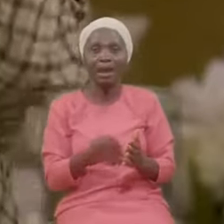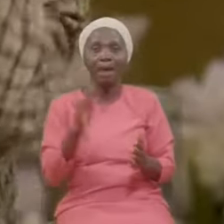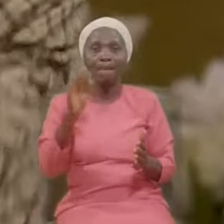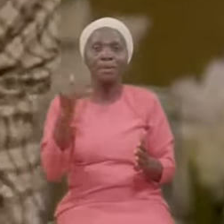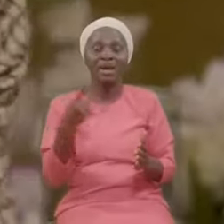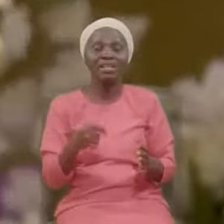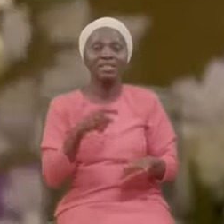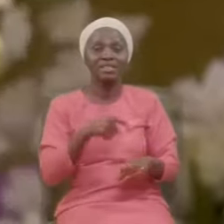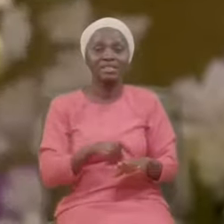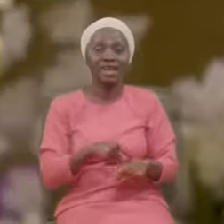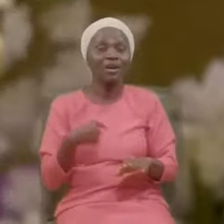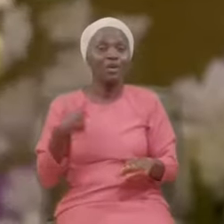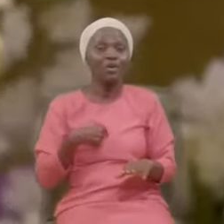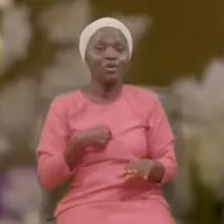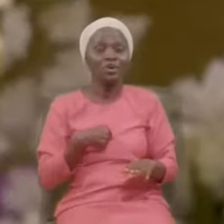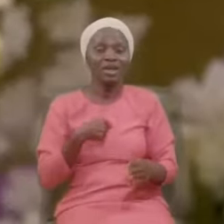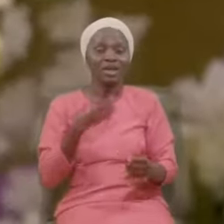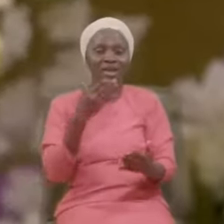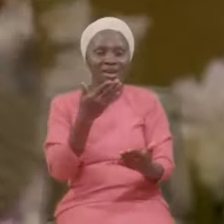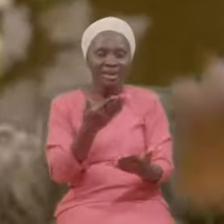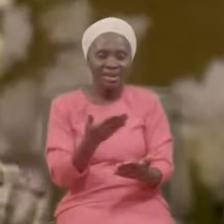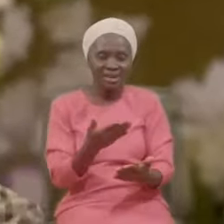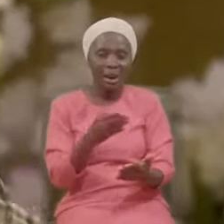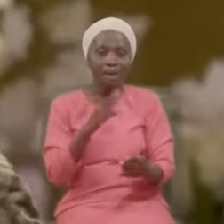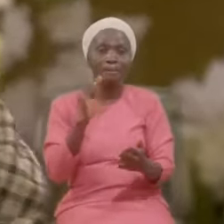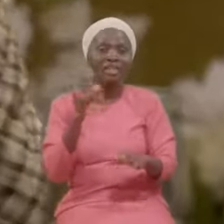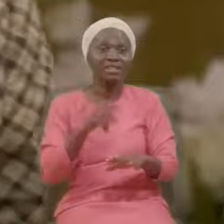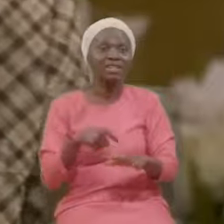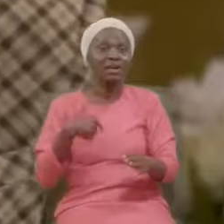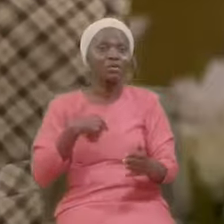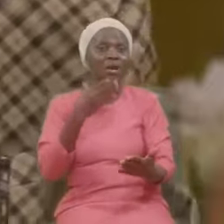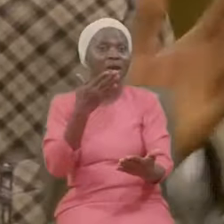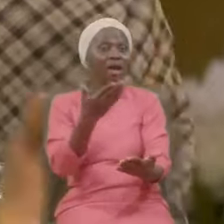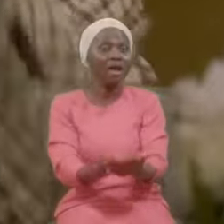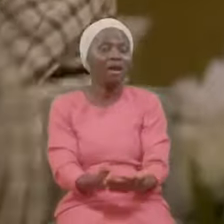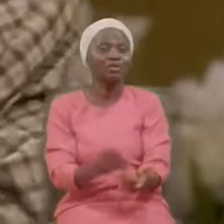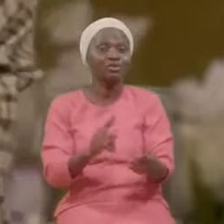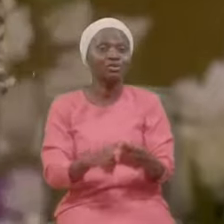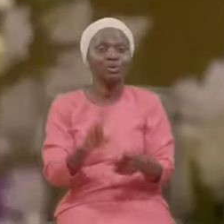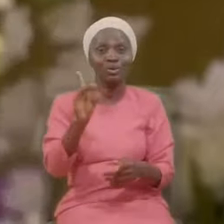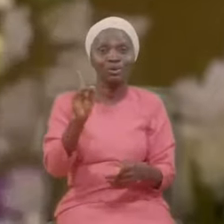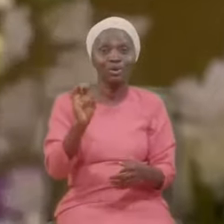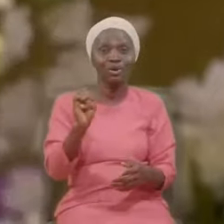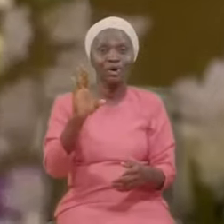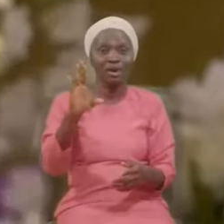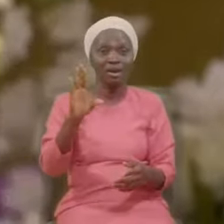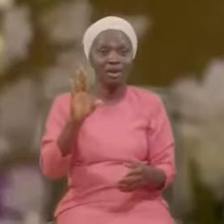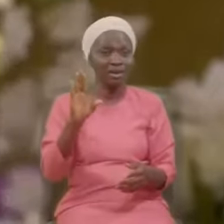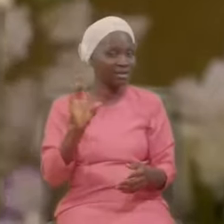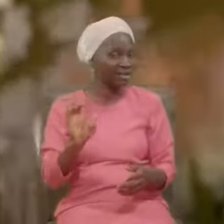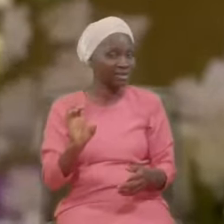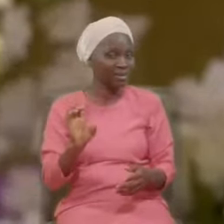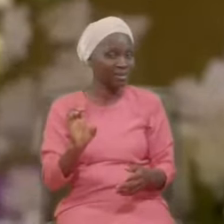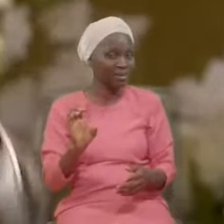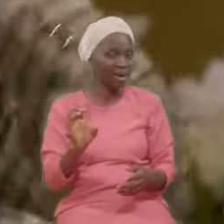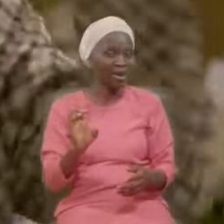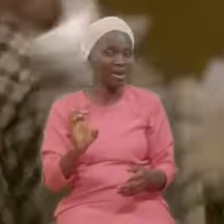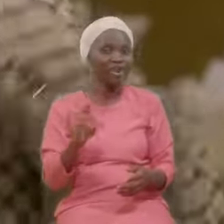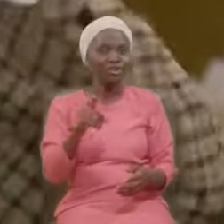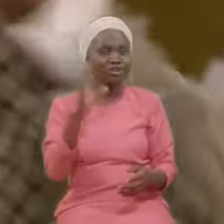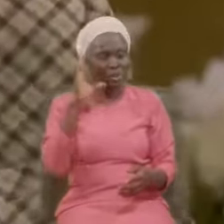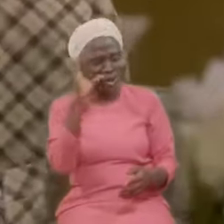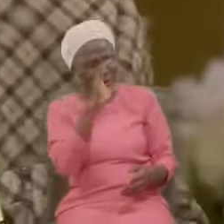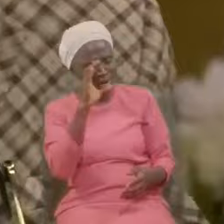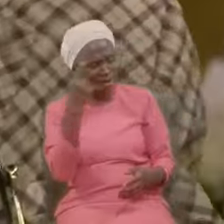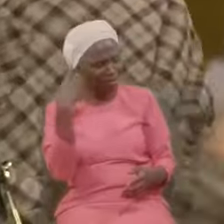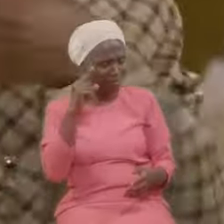to December, you will look for trouble, you will not see trouble. When they say give your prayer request, you'll be giving testimony. Because they say, I